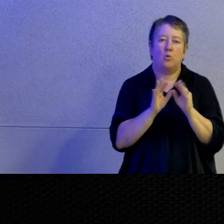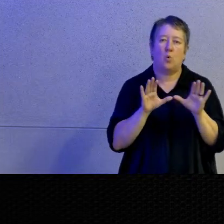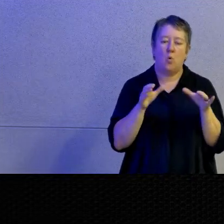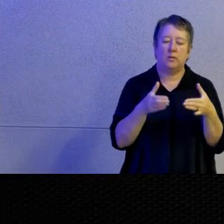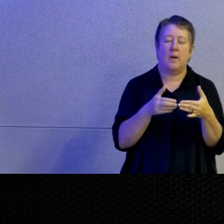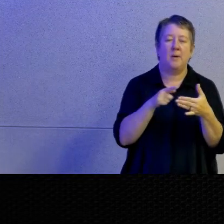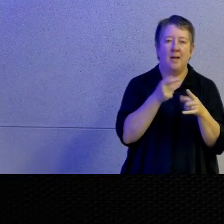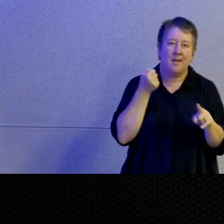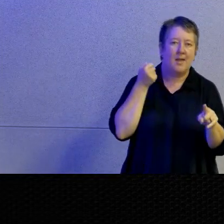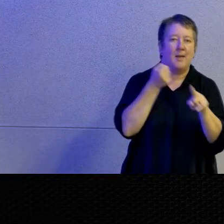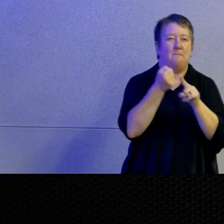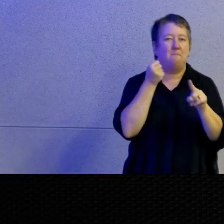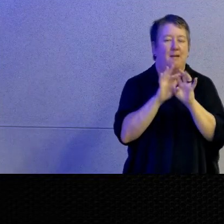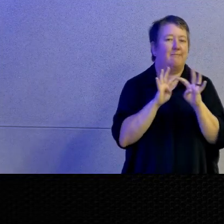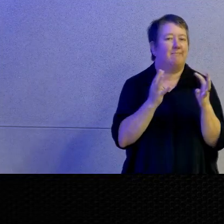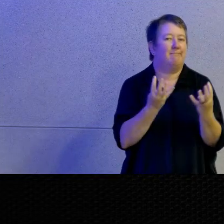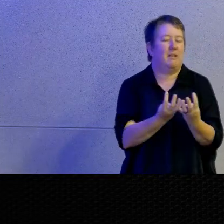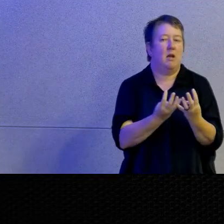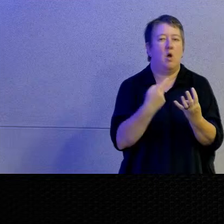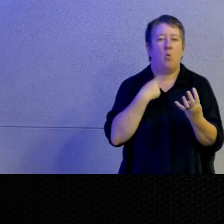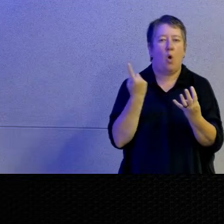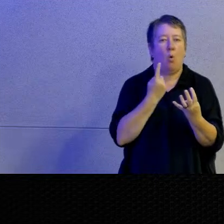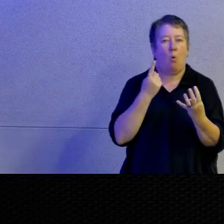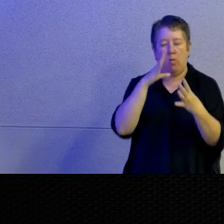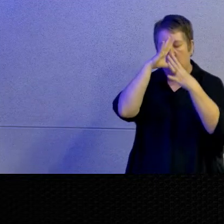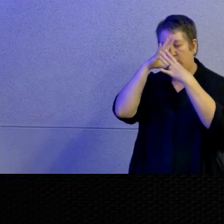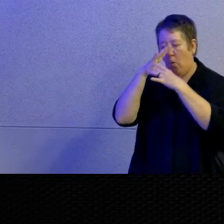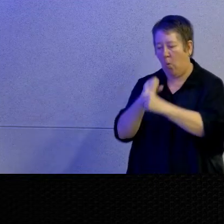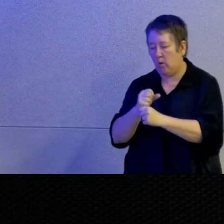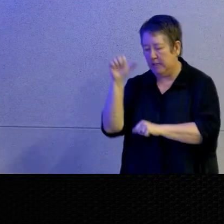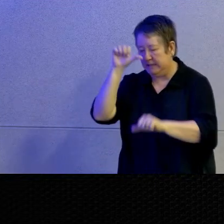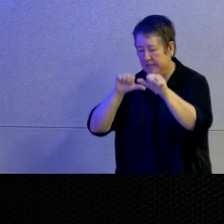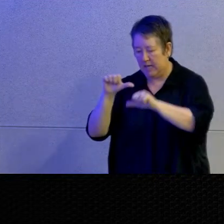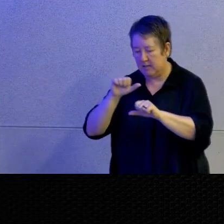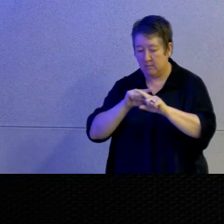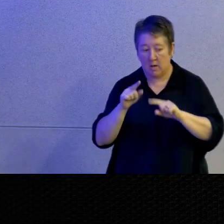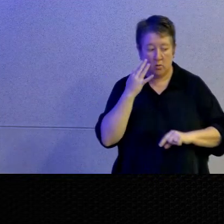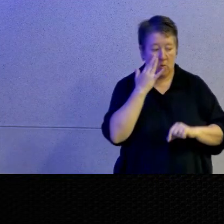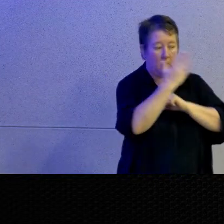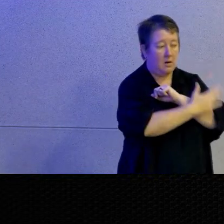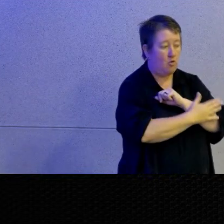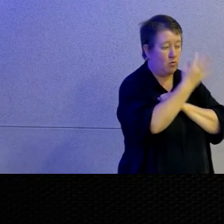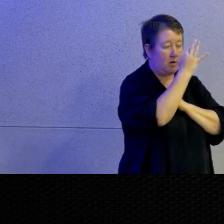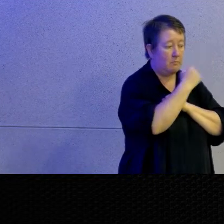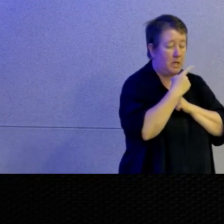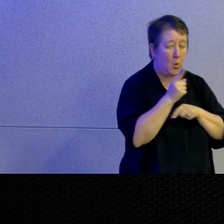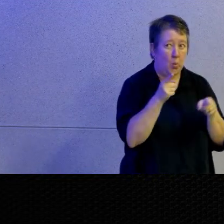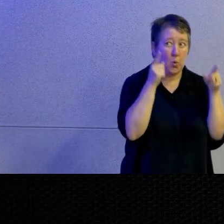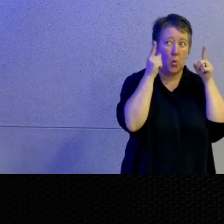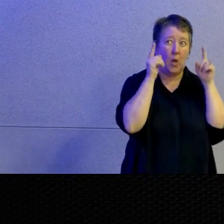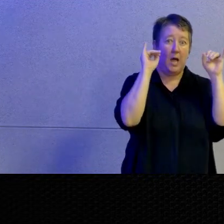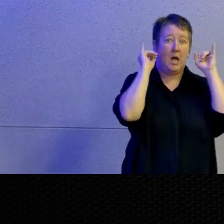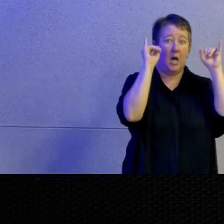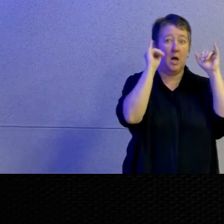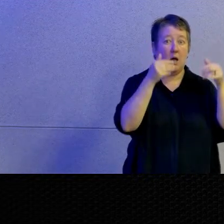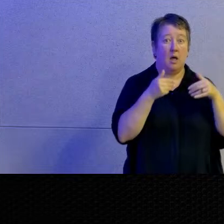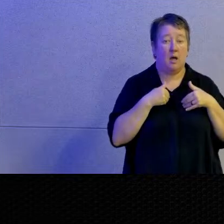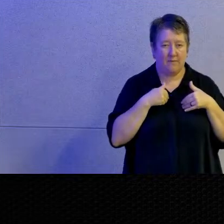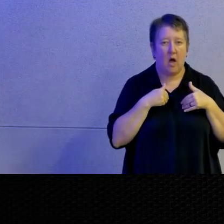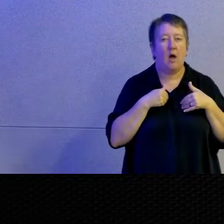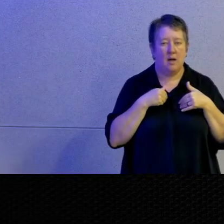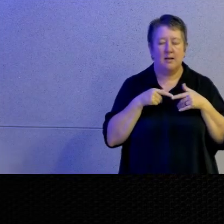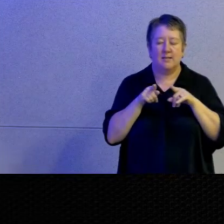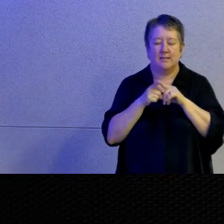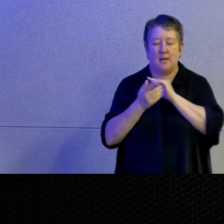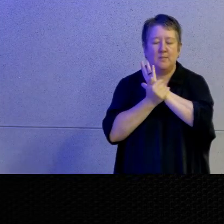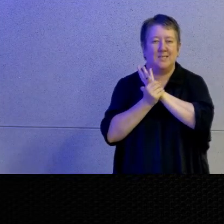that we don't only just focus on the science, but when the country says we are in crisis, we have to use our